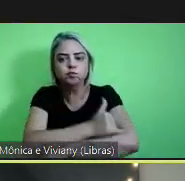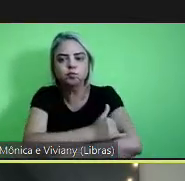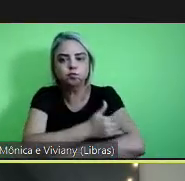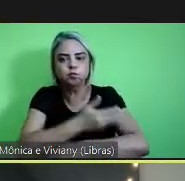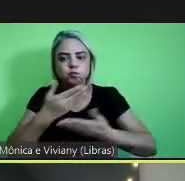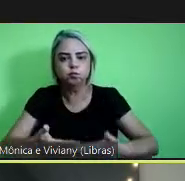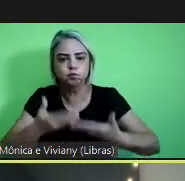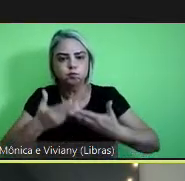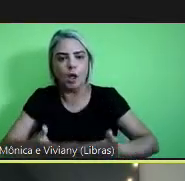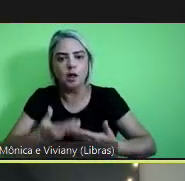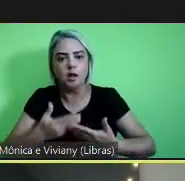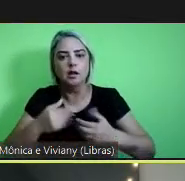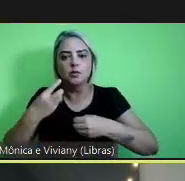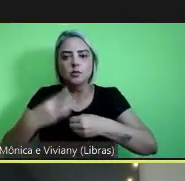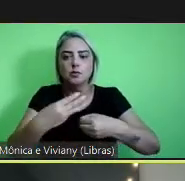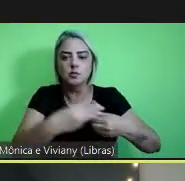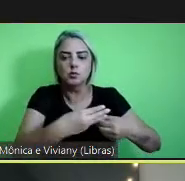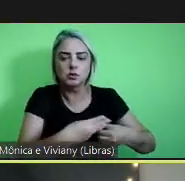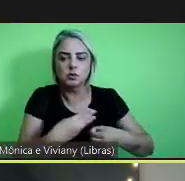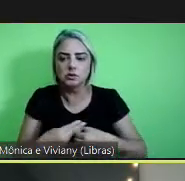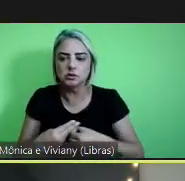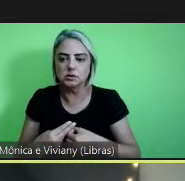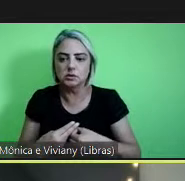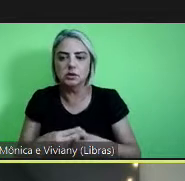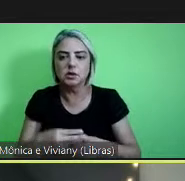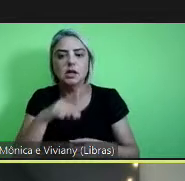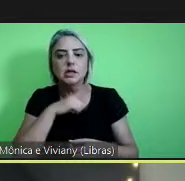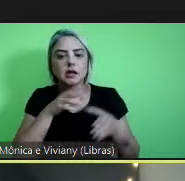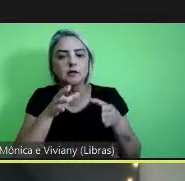of overweight and obesity in the municipality.